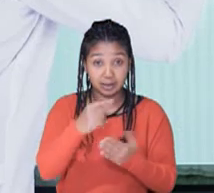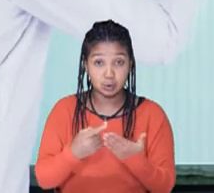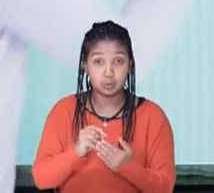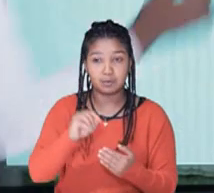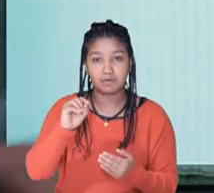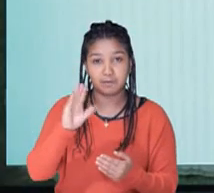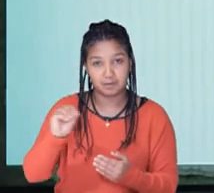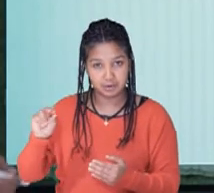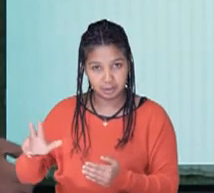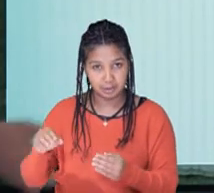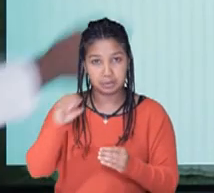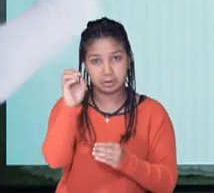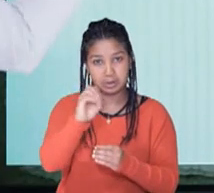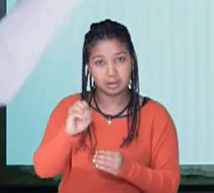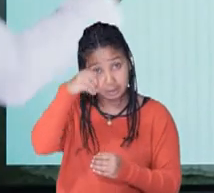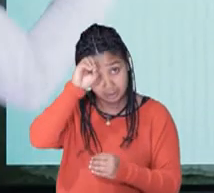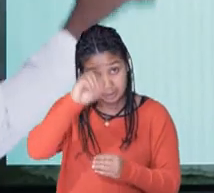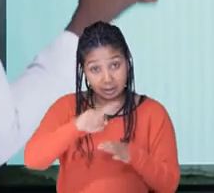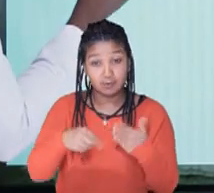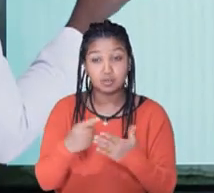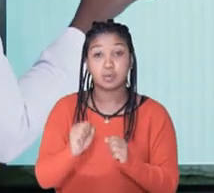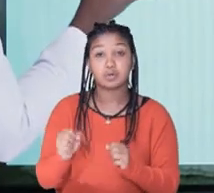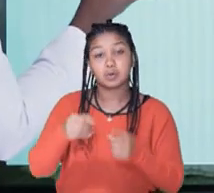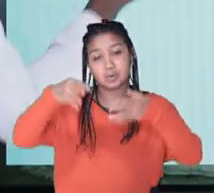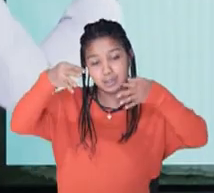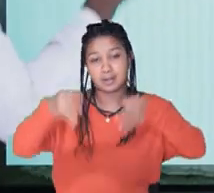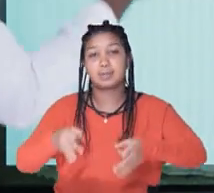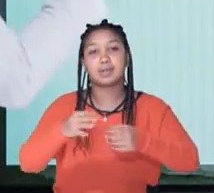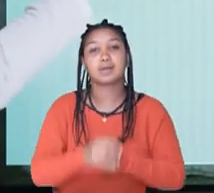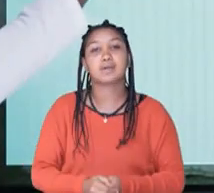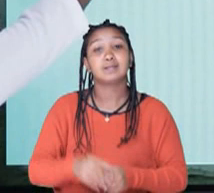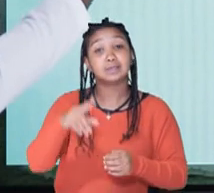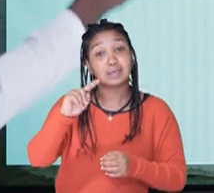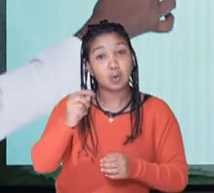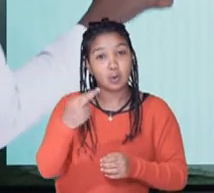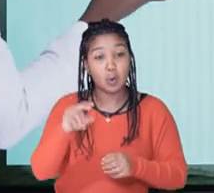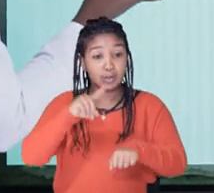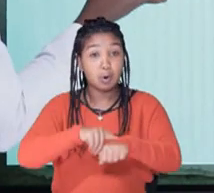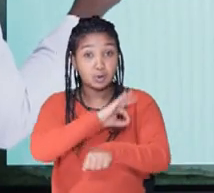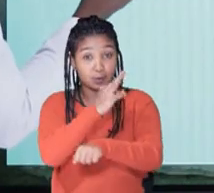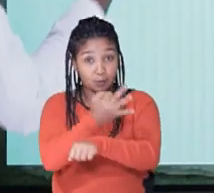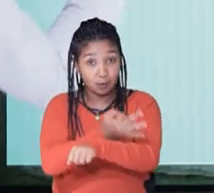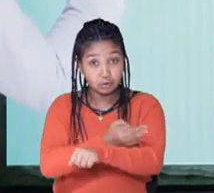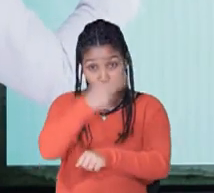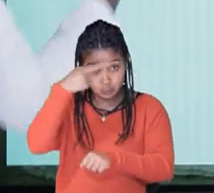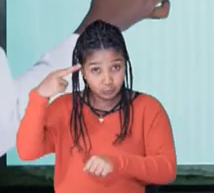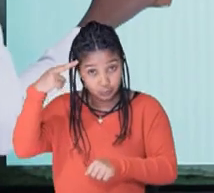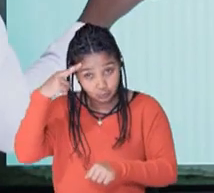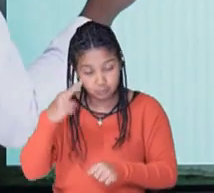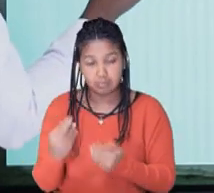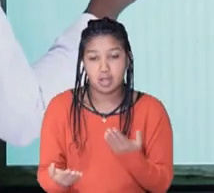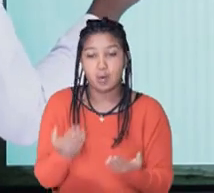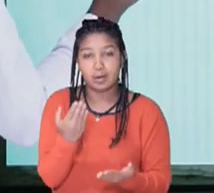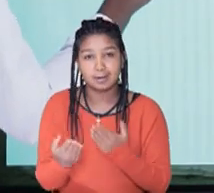be 53 degree. Therefore, it's possible to determine the torque or the moment of force due to the